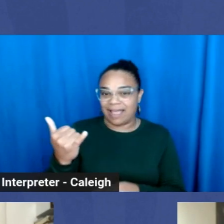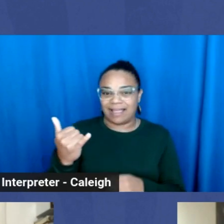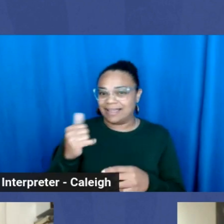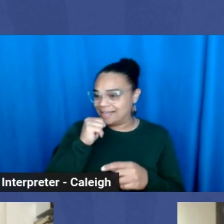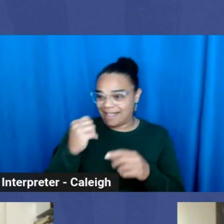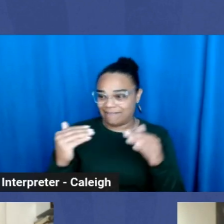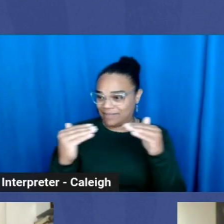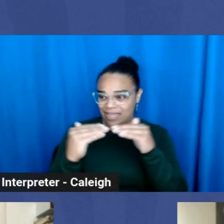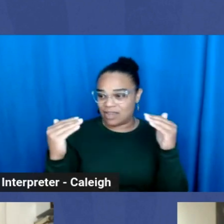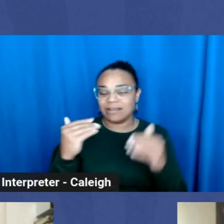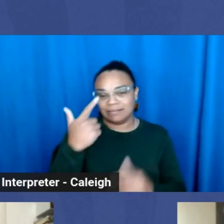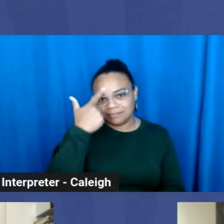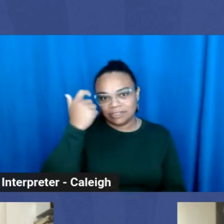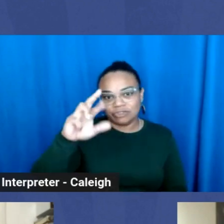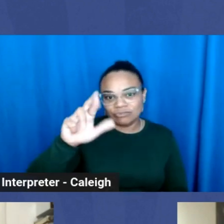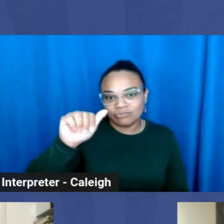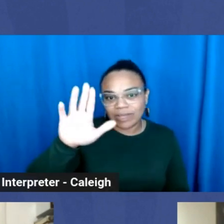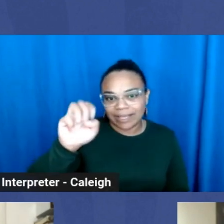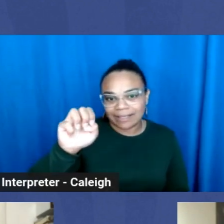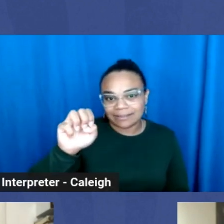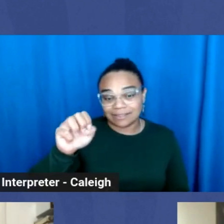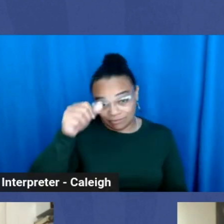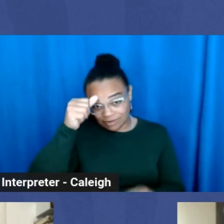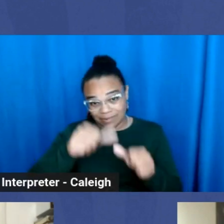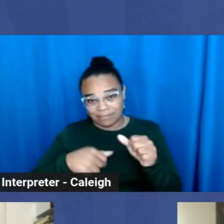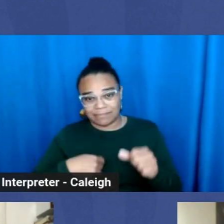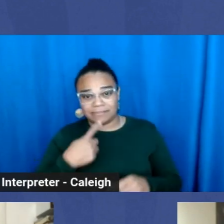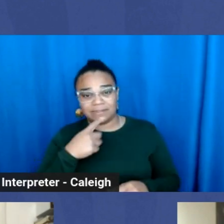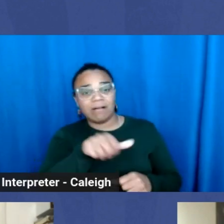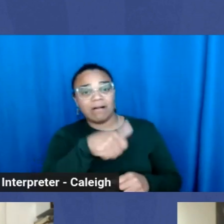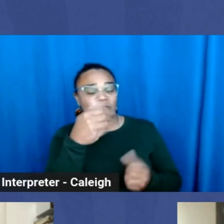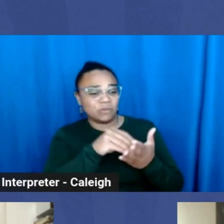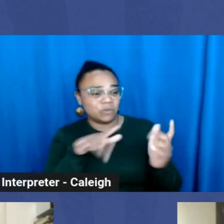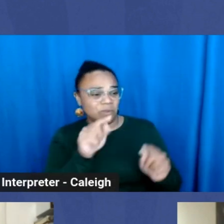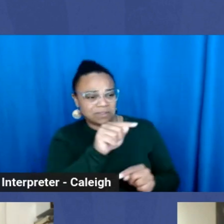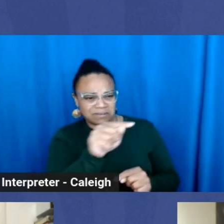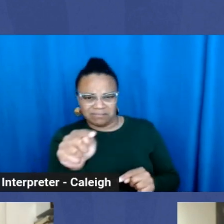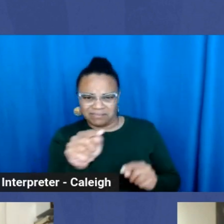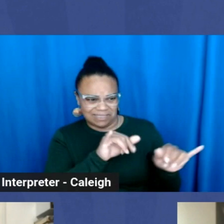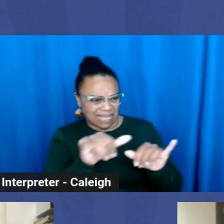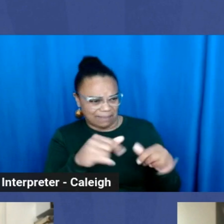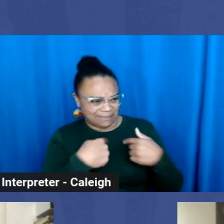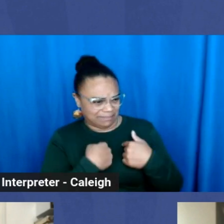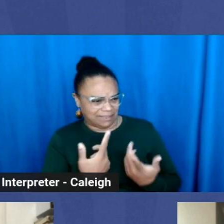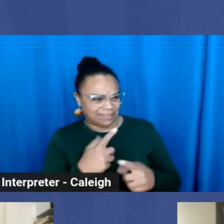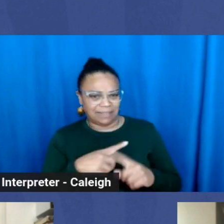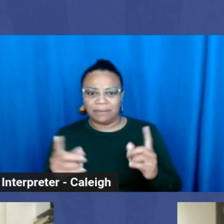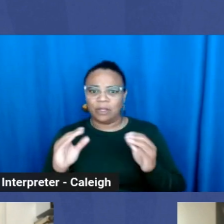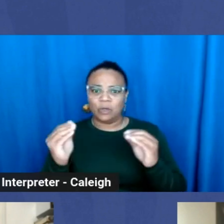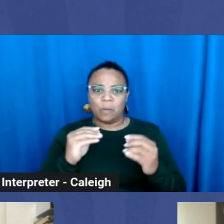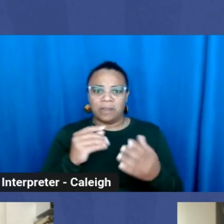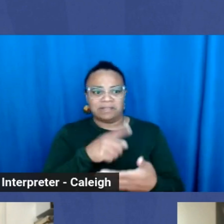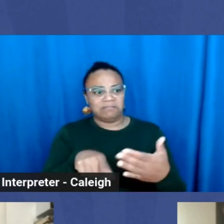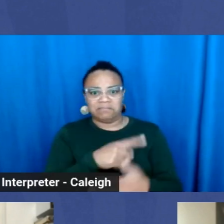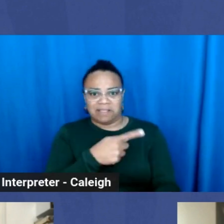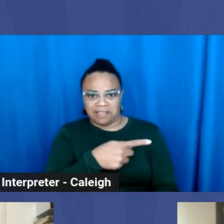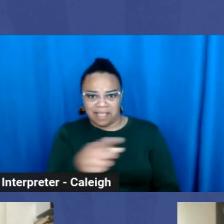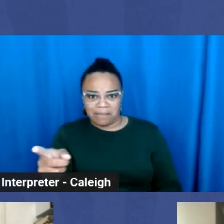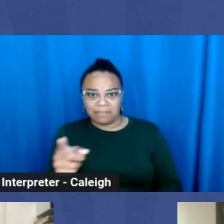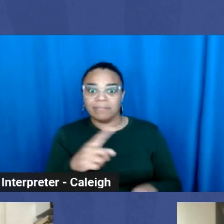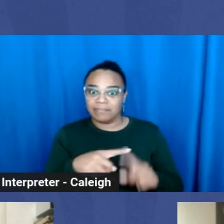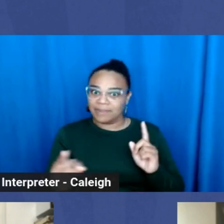I said, there were other students doing the same thing, but nothing was ever said to them. But I was the one that got called